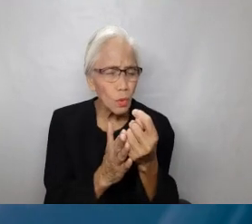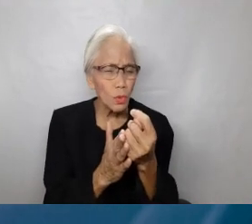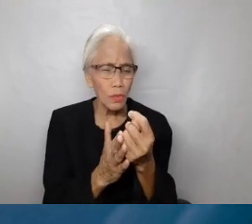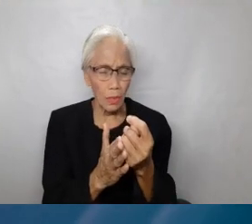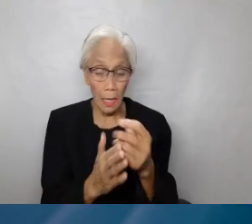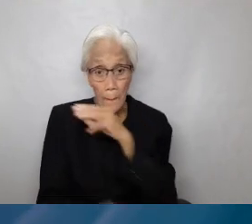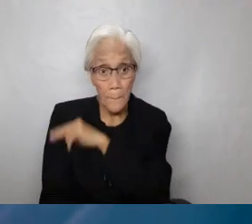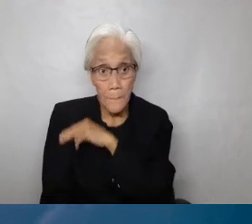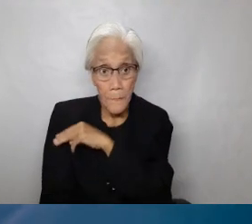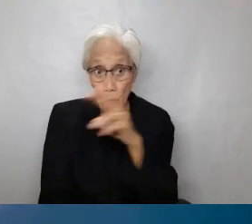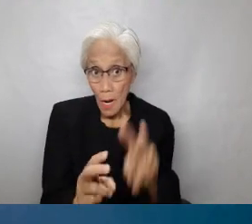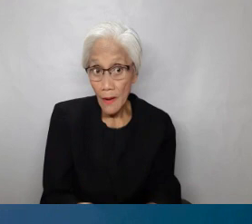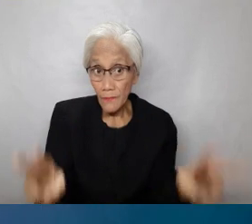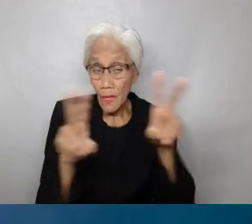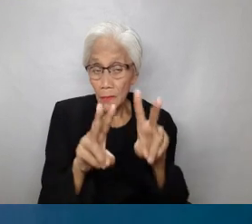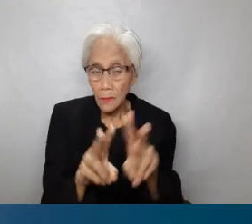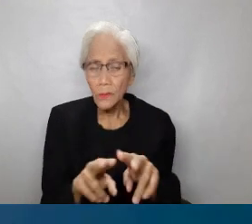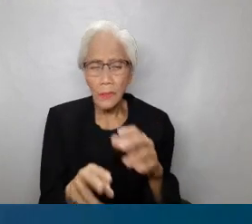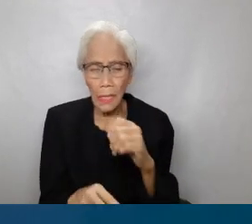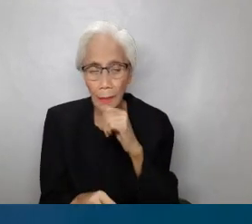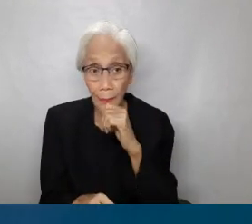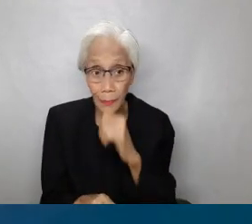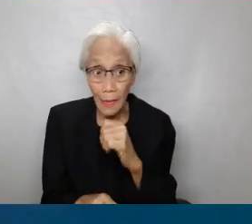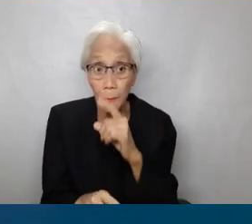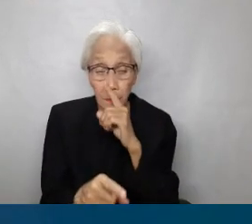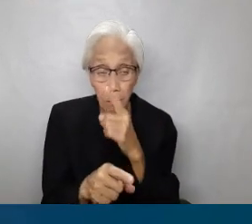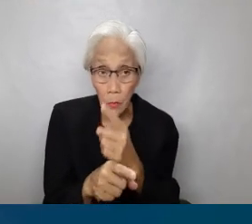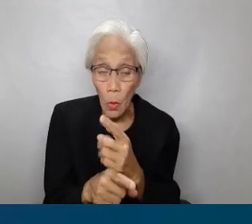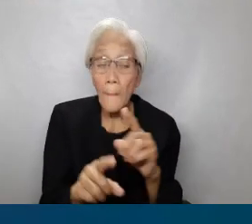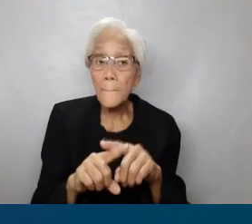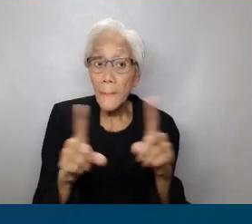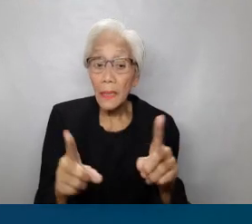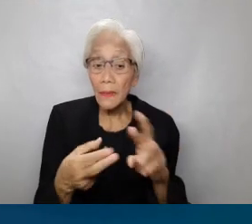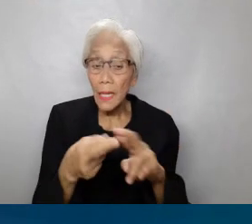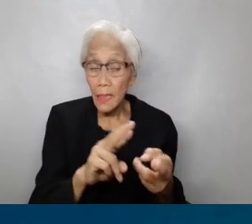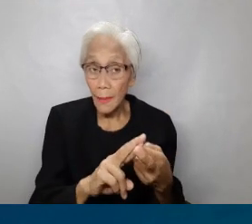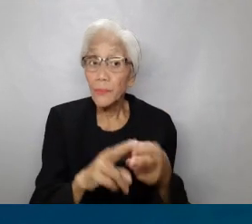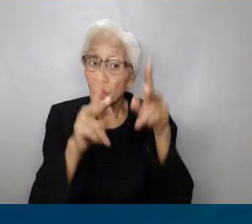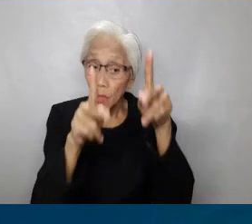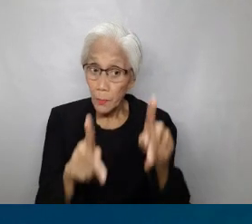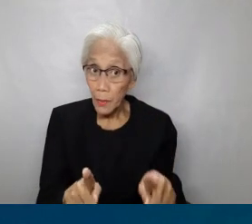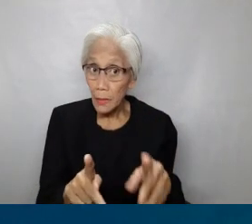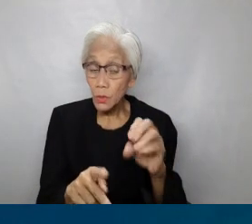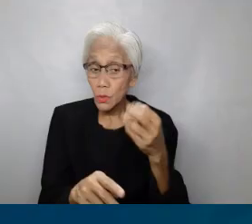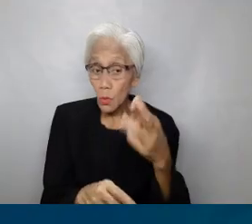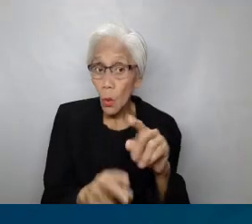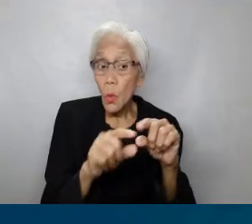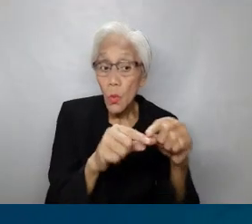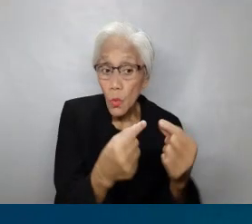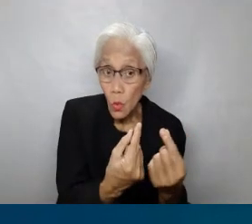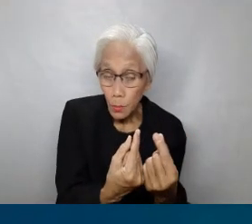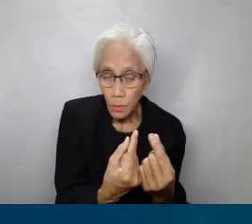truth and moral values are not absolute daw, but are relative to the persons